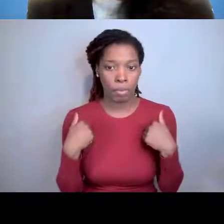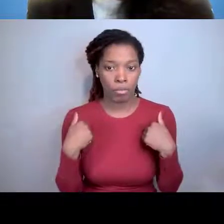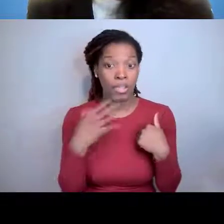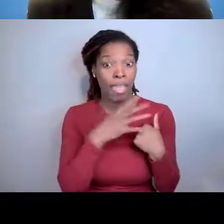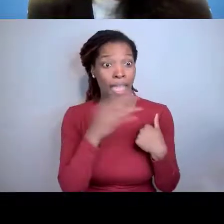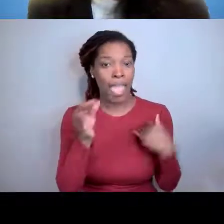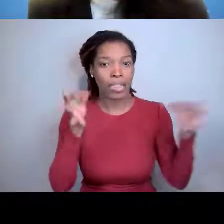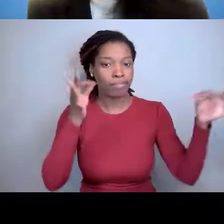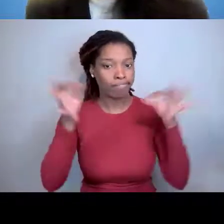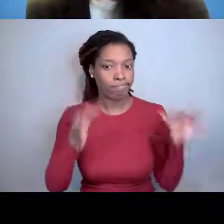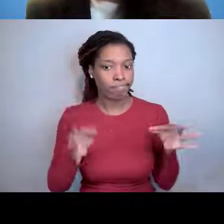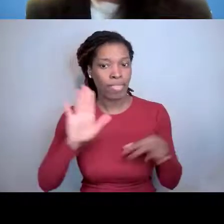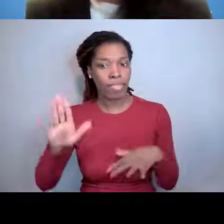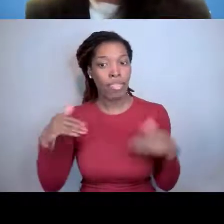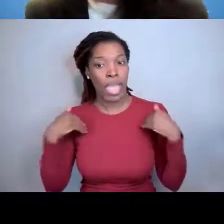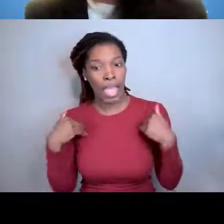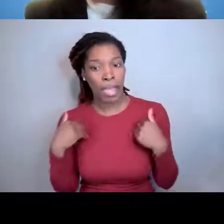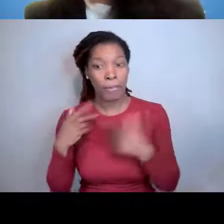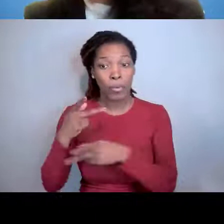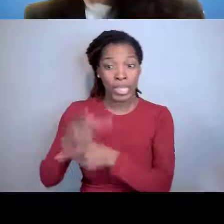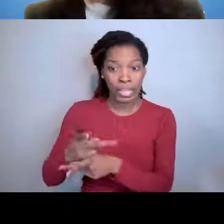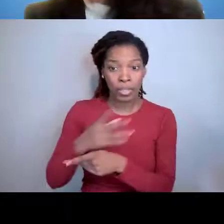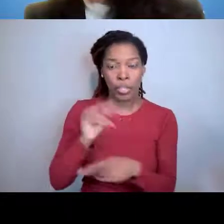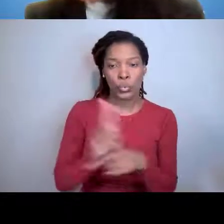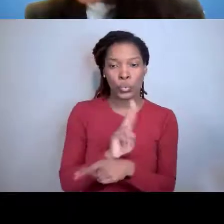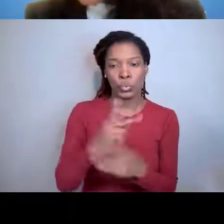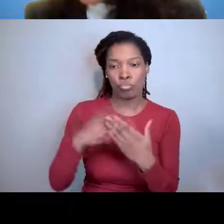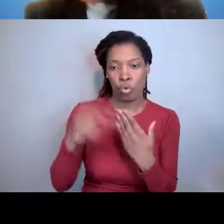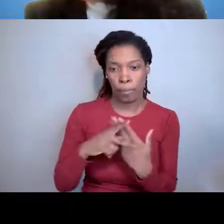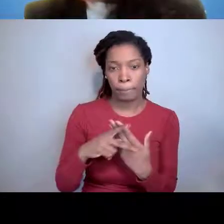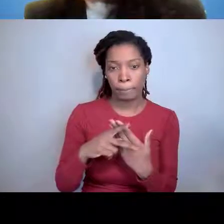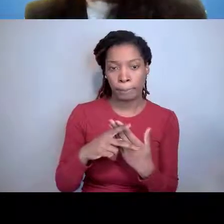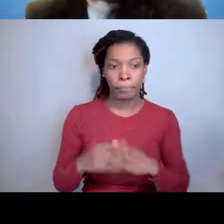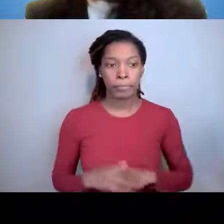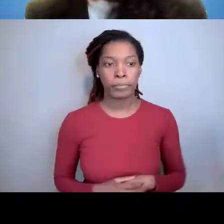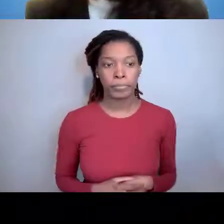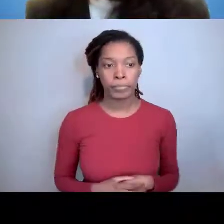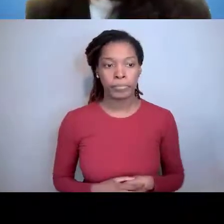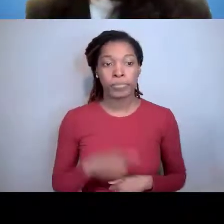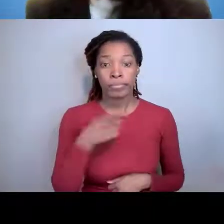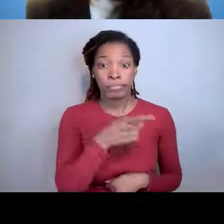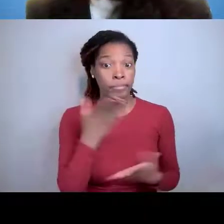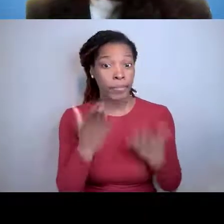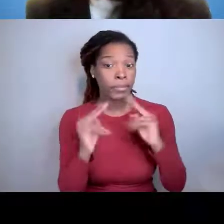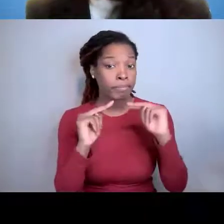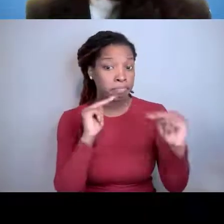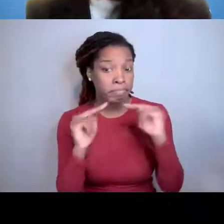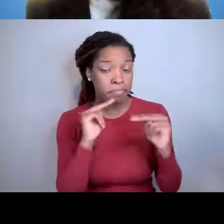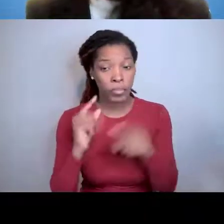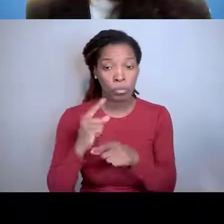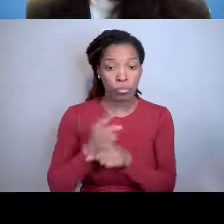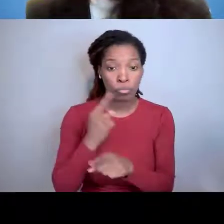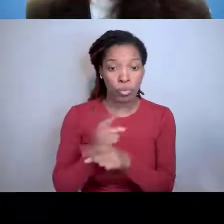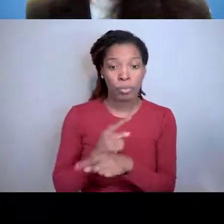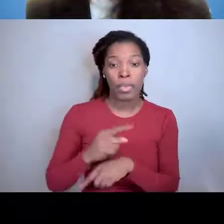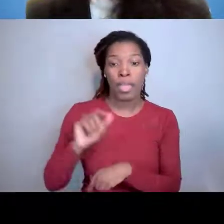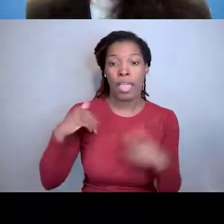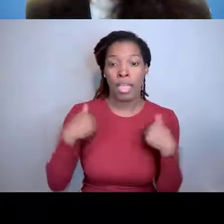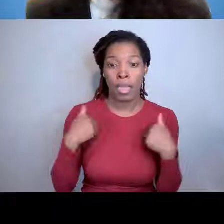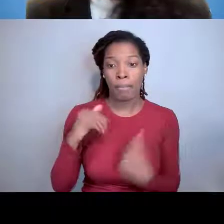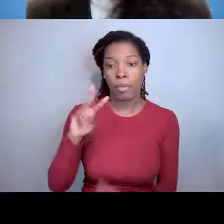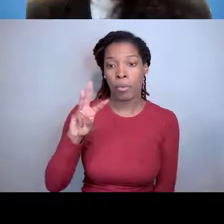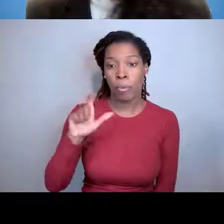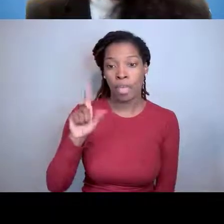program. OLAW is the entity that will negotiate the appropriate animal welfare assurance